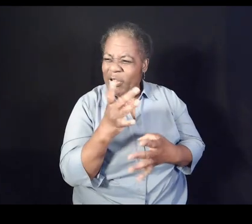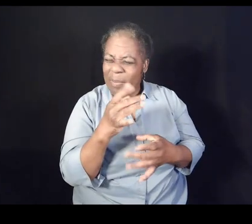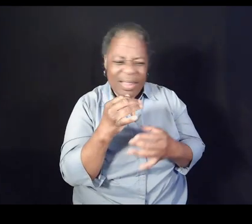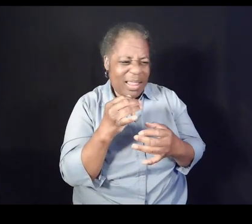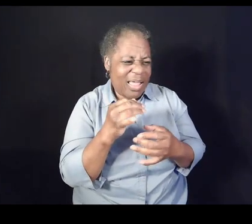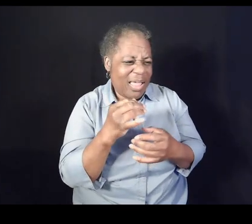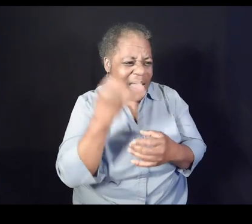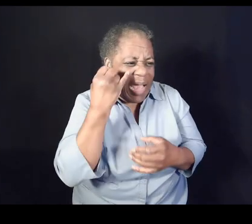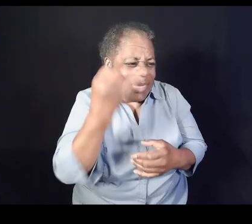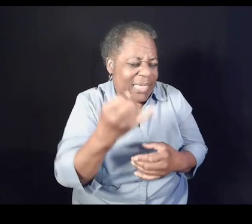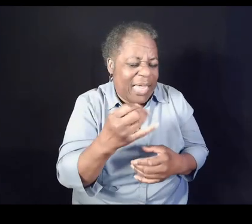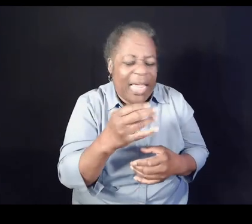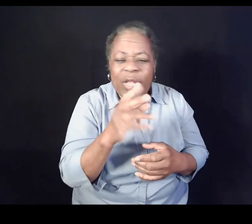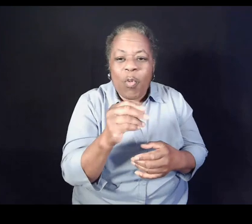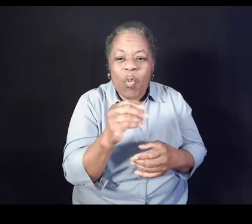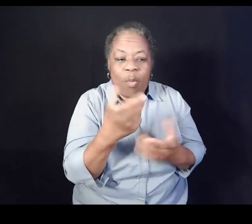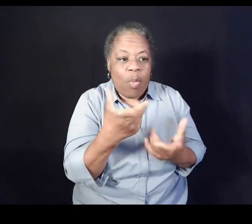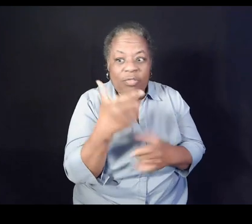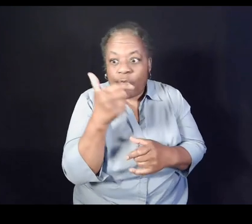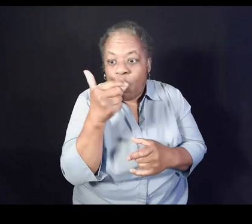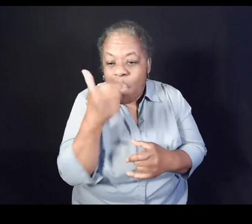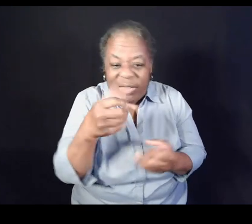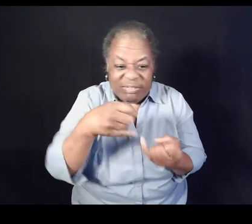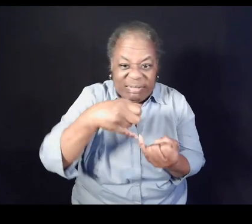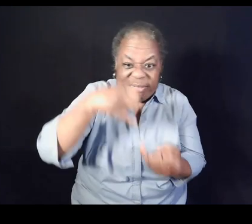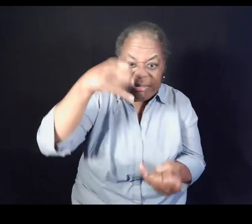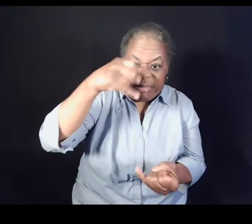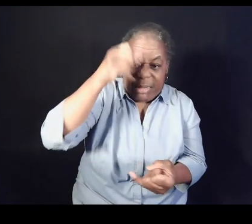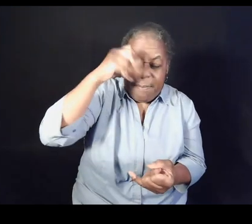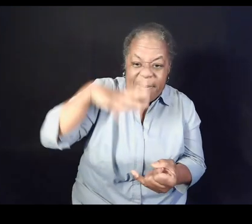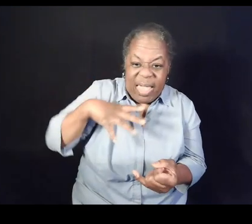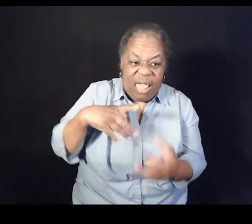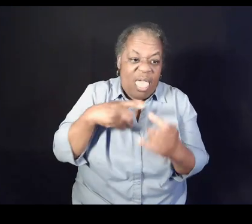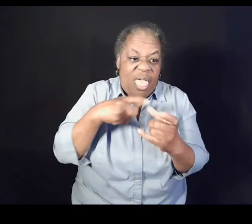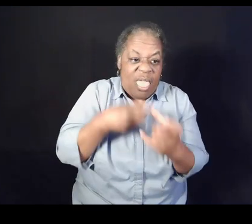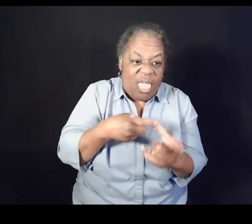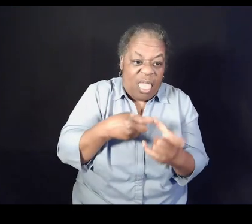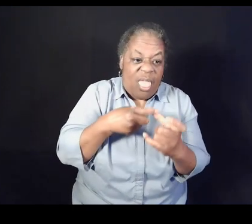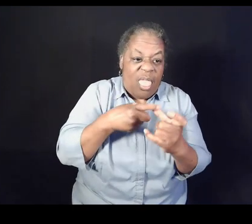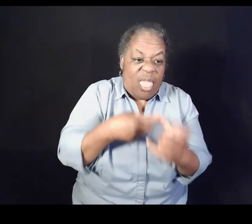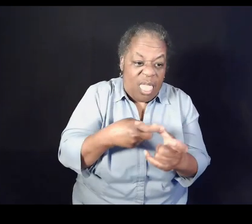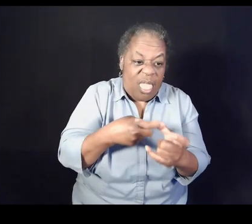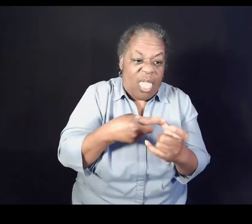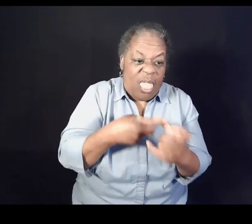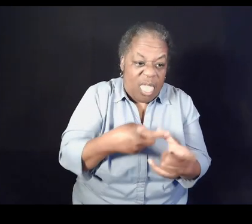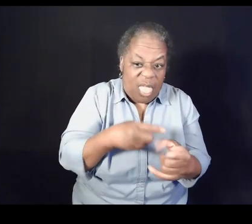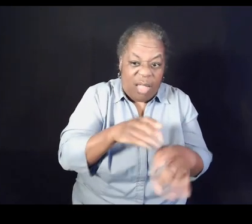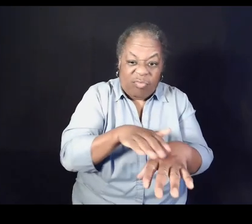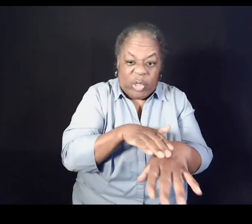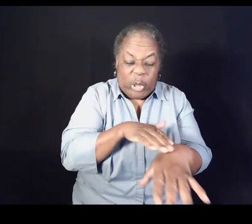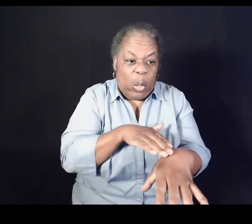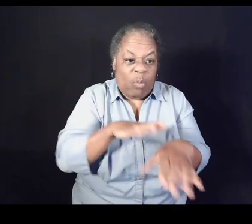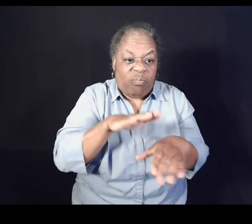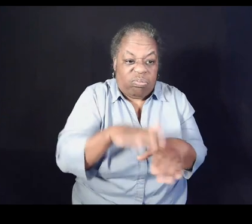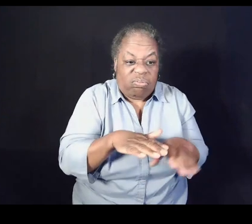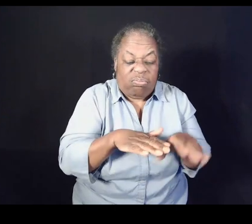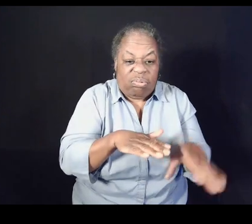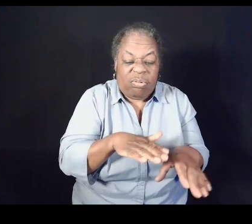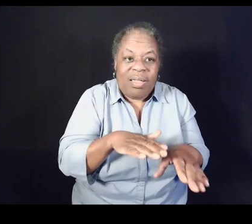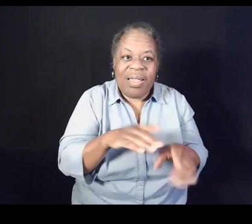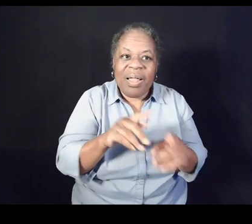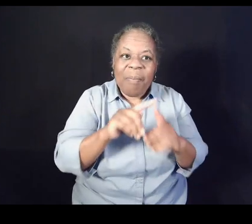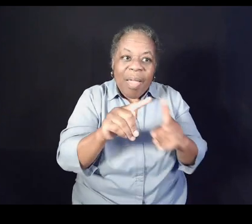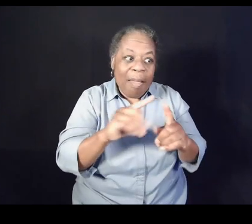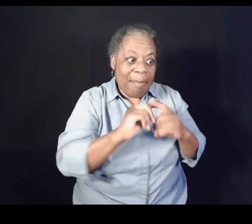skinny old guy tie his shoes and go lumbering down the road. But as so often happens around here, my teammates were